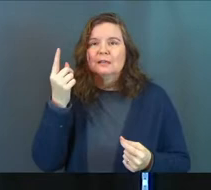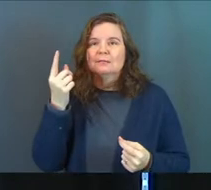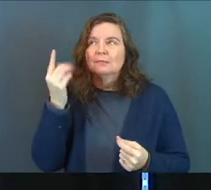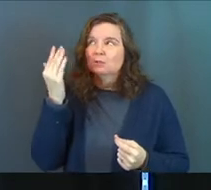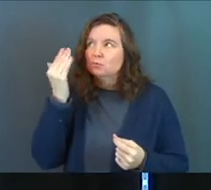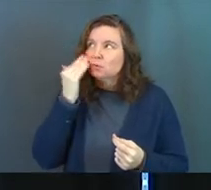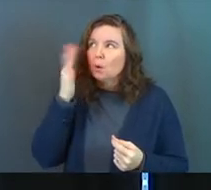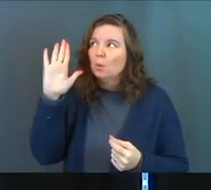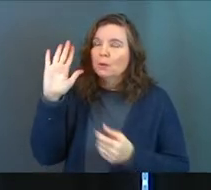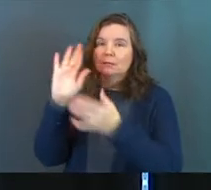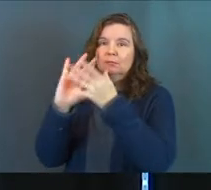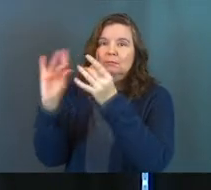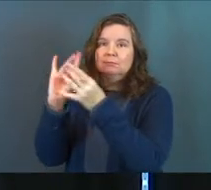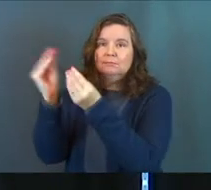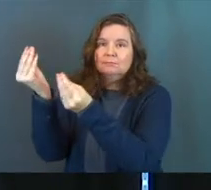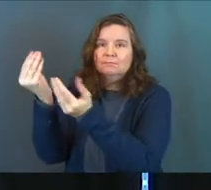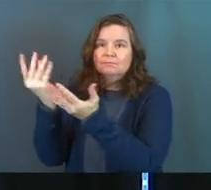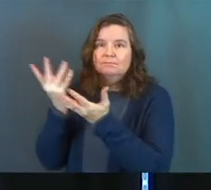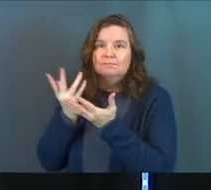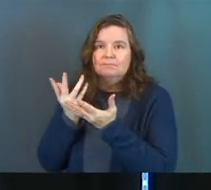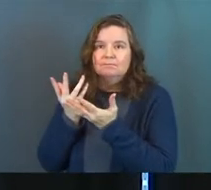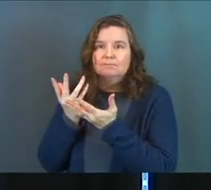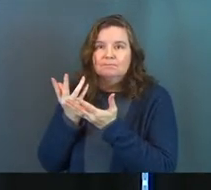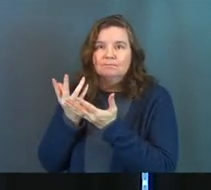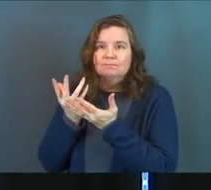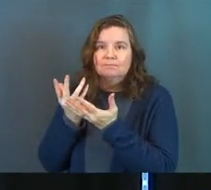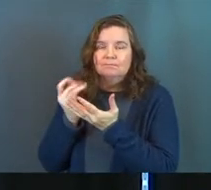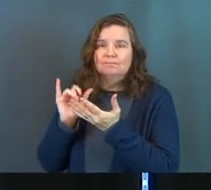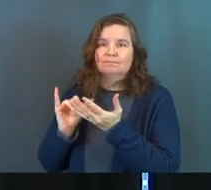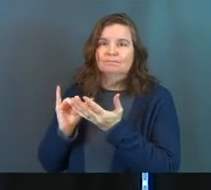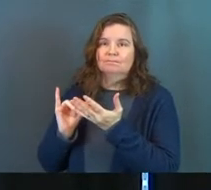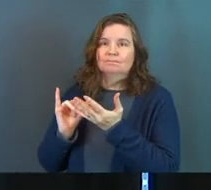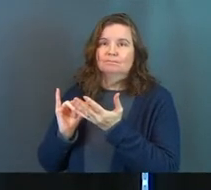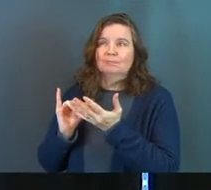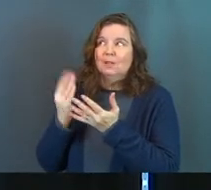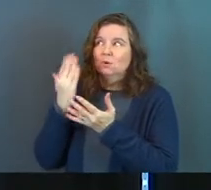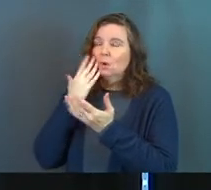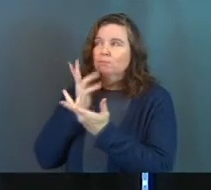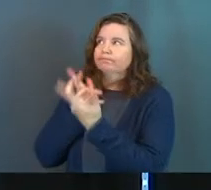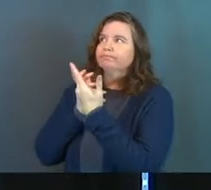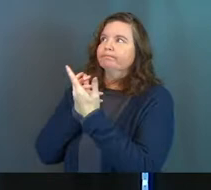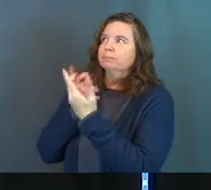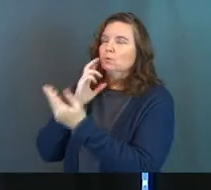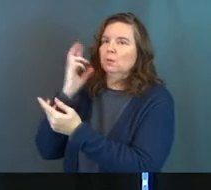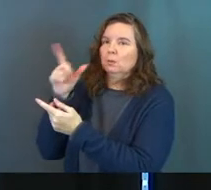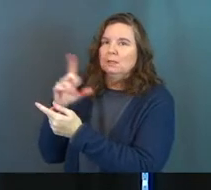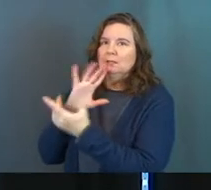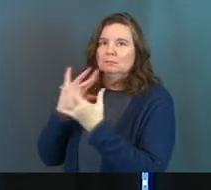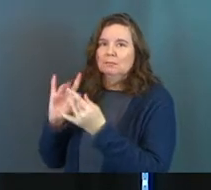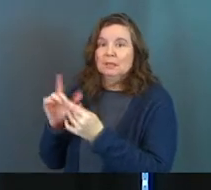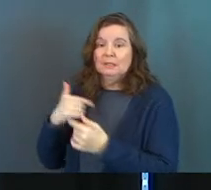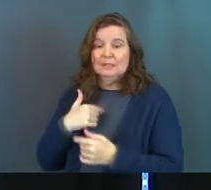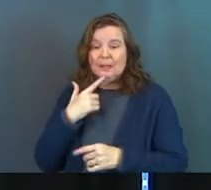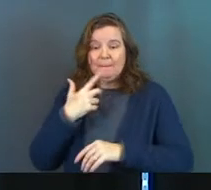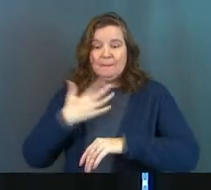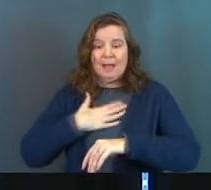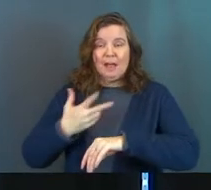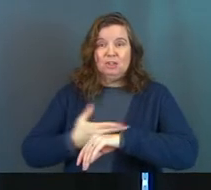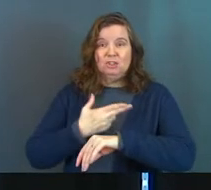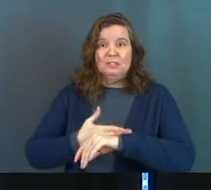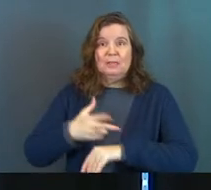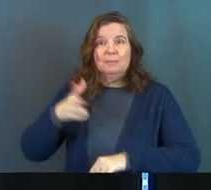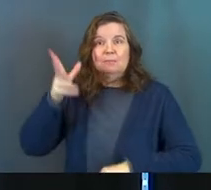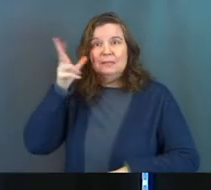hear and discern the voice of Jesus Christ. And he says even more, verse 27, my sheep listen to my